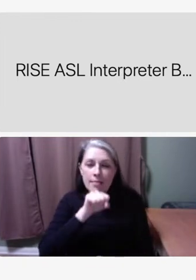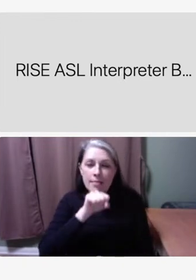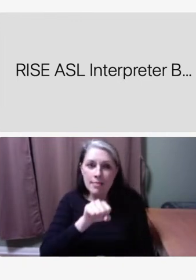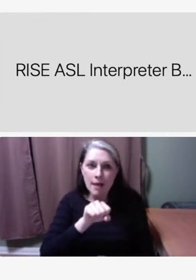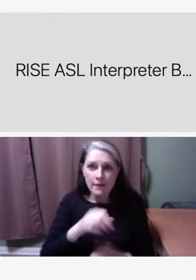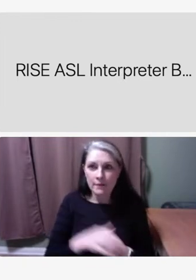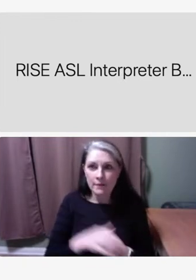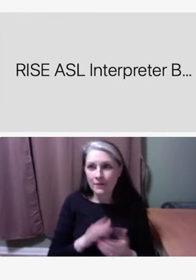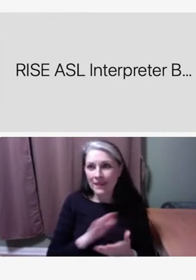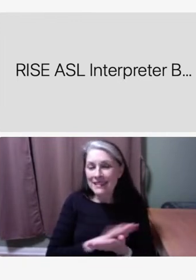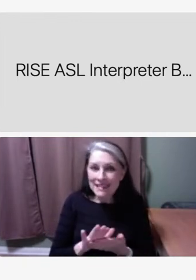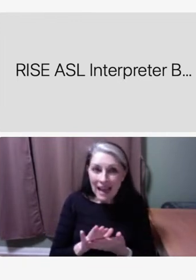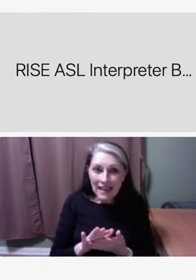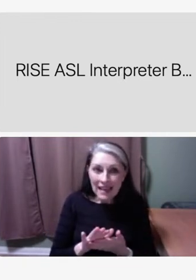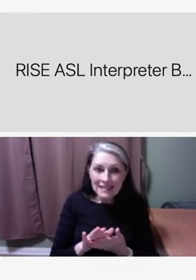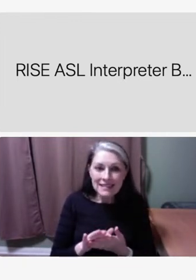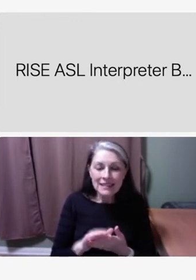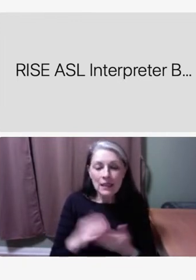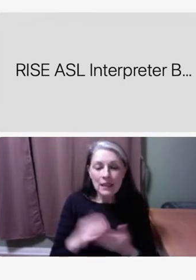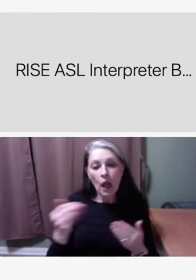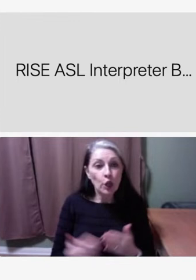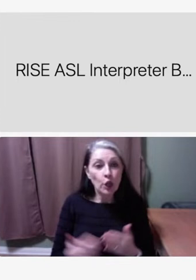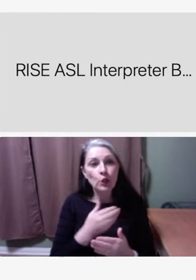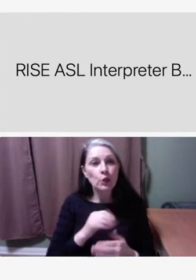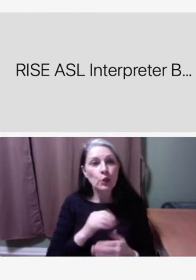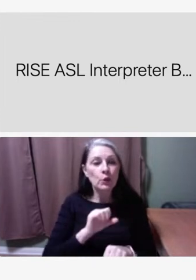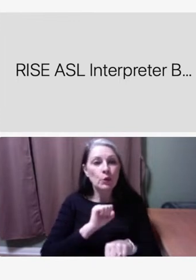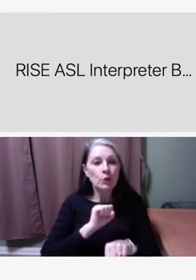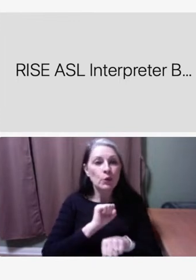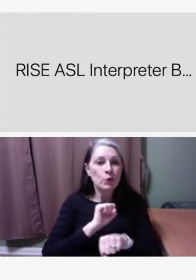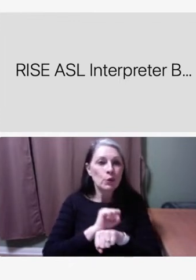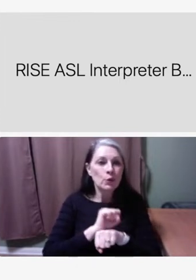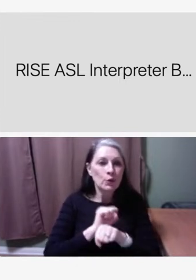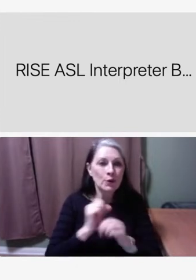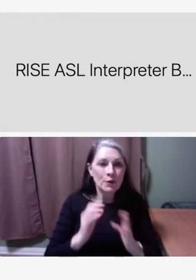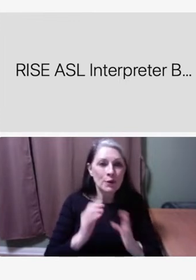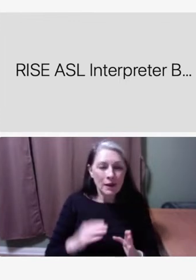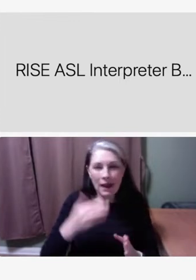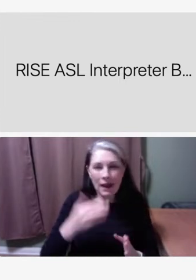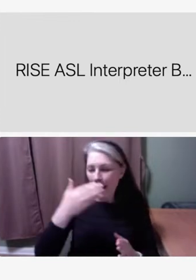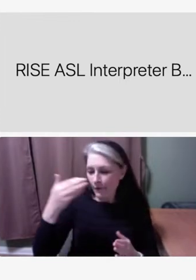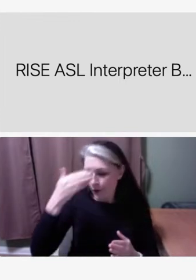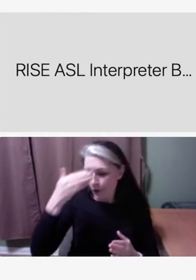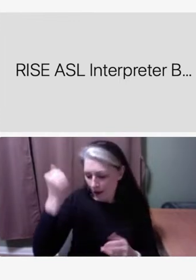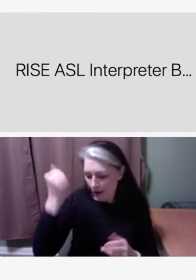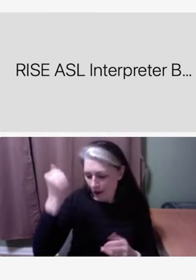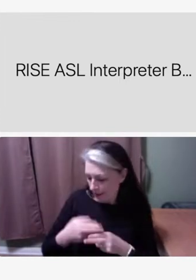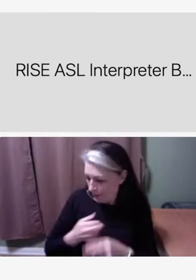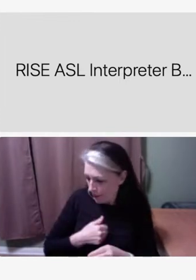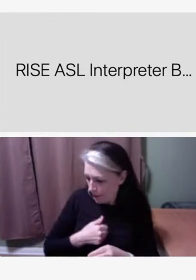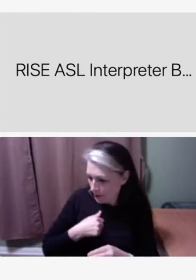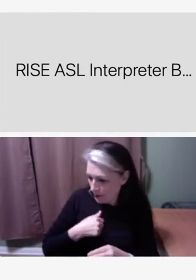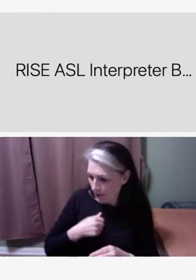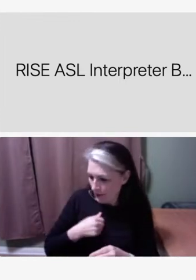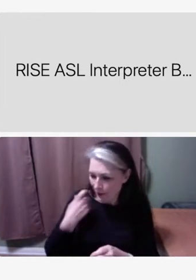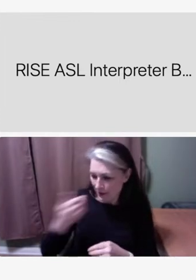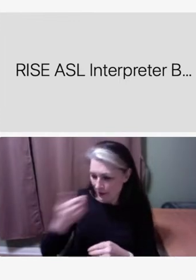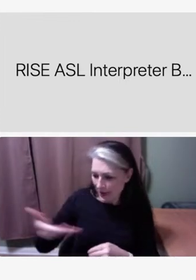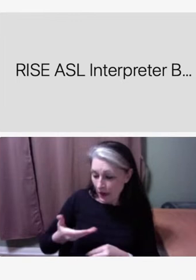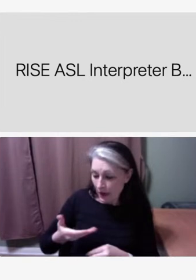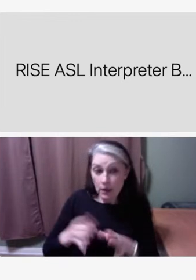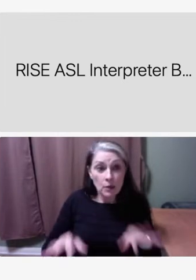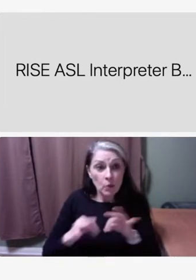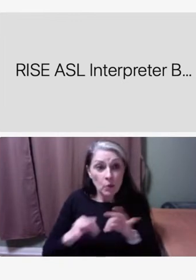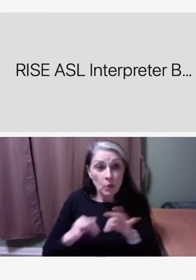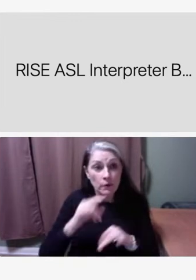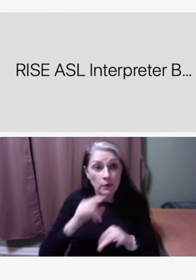our new employee, I forgot your name, said, you know, it's so important for kids to have a nice facility to go to,